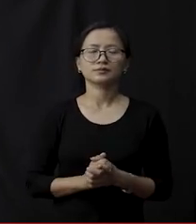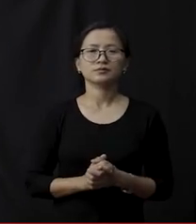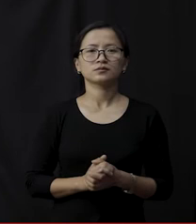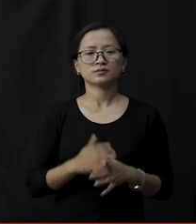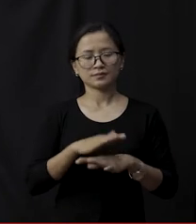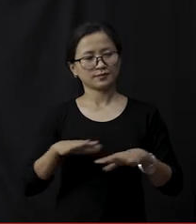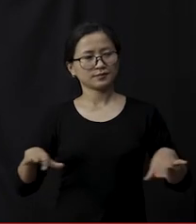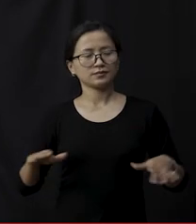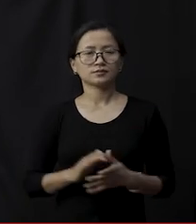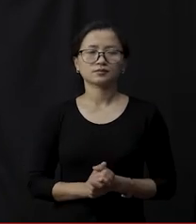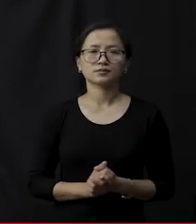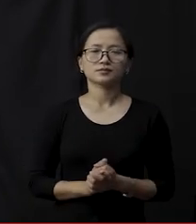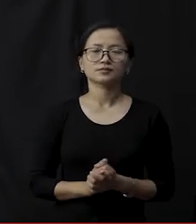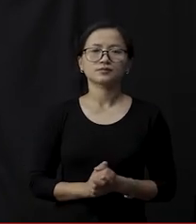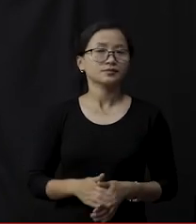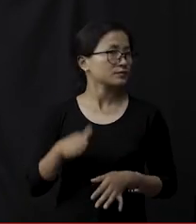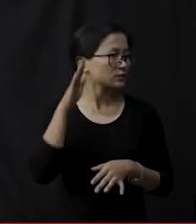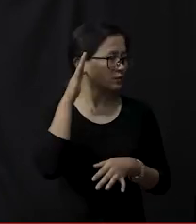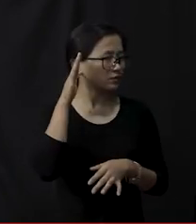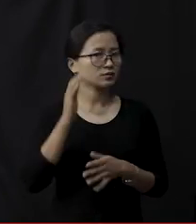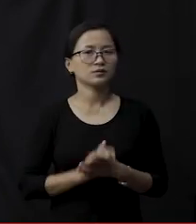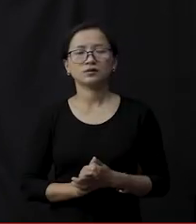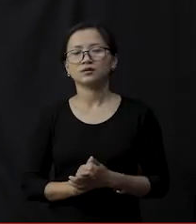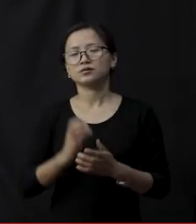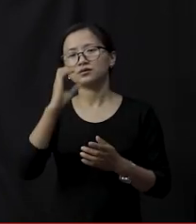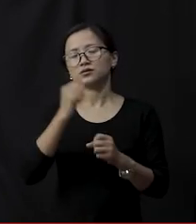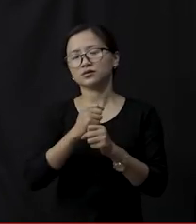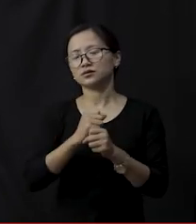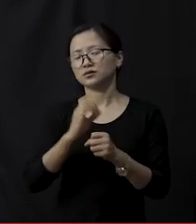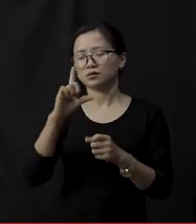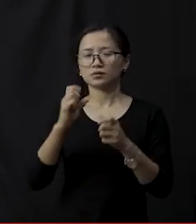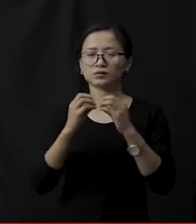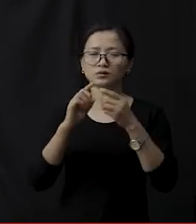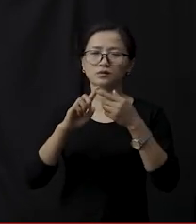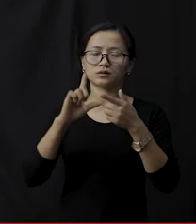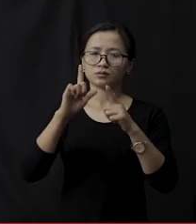Okay, students? Students, have you heard about global warming?